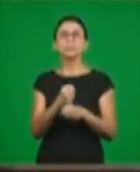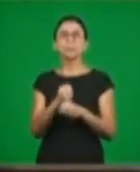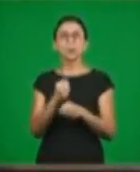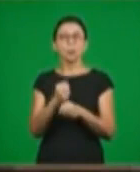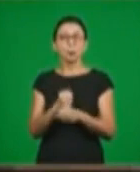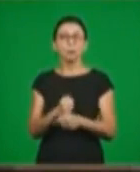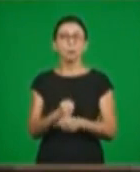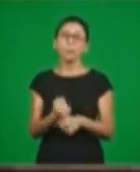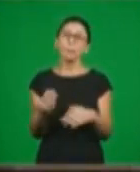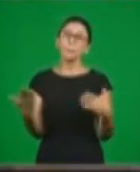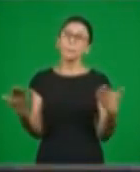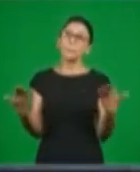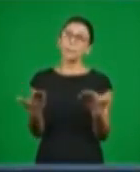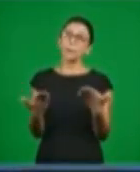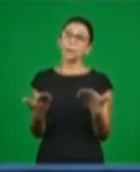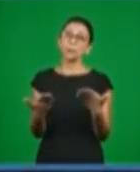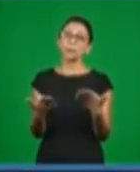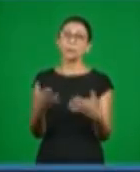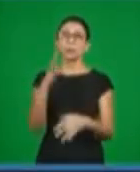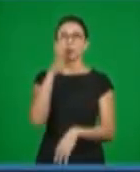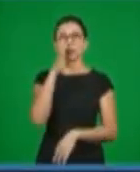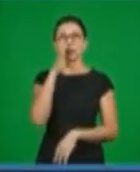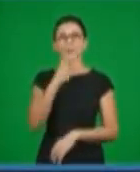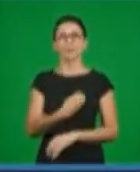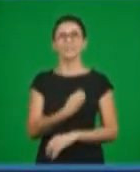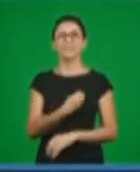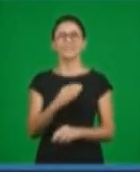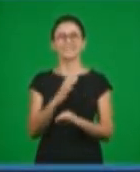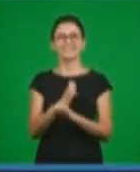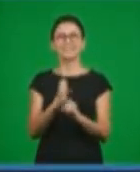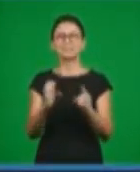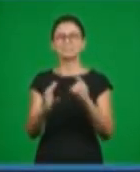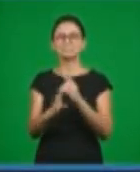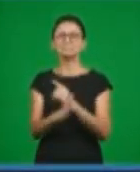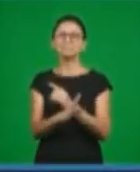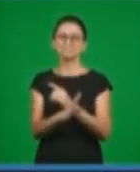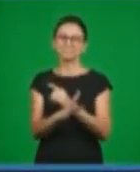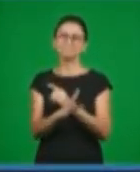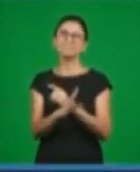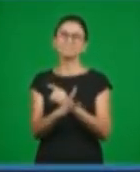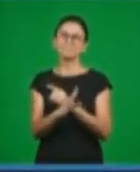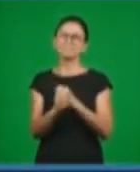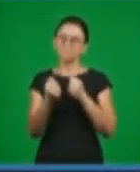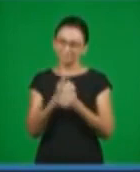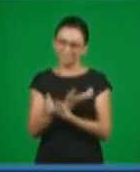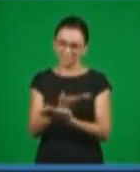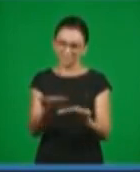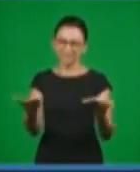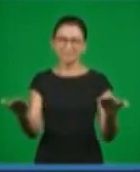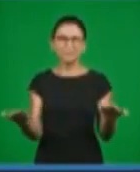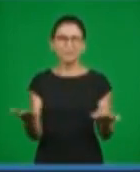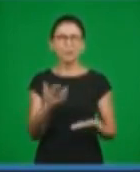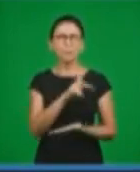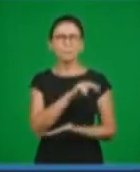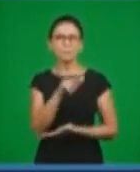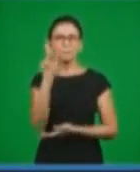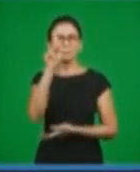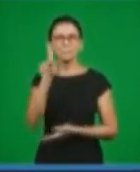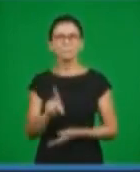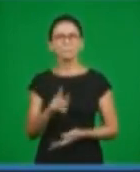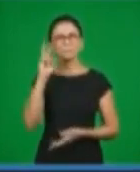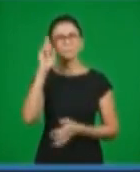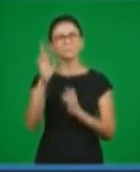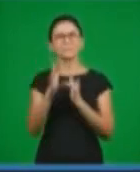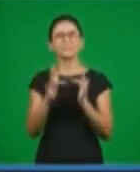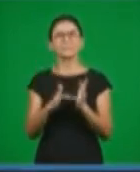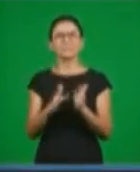defined themselves to Jesus. And now they're watching live the Sunday school. And we plead these brothers with the